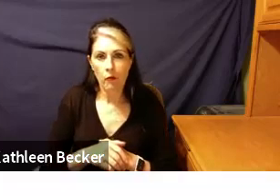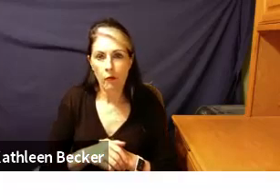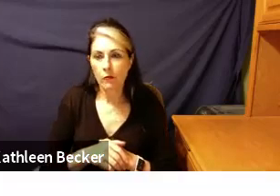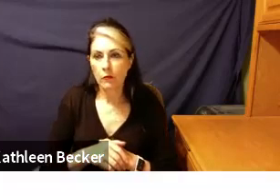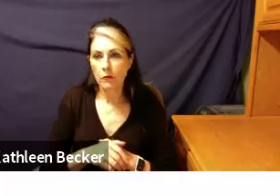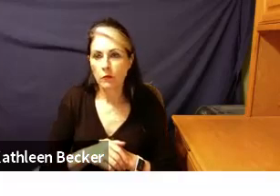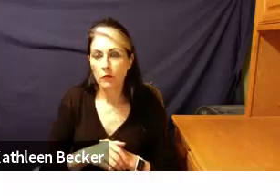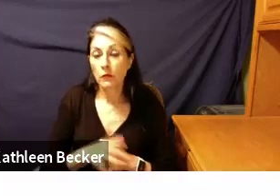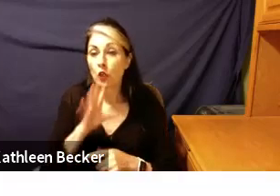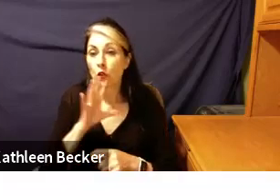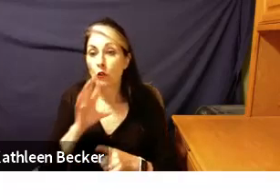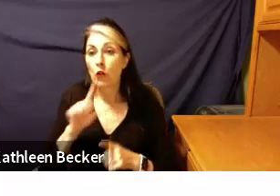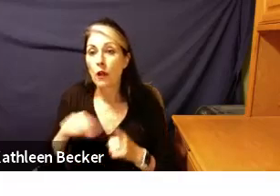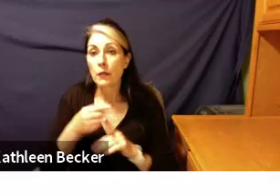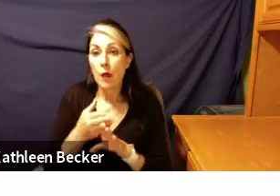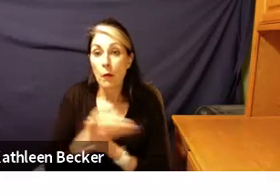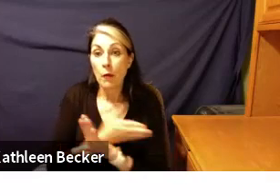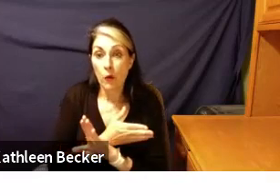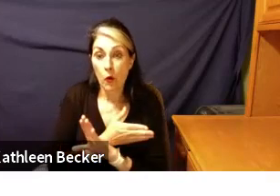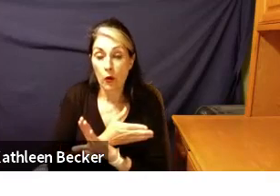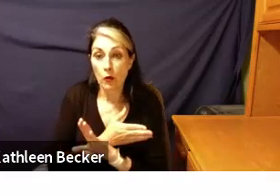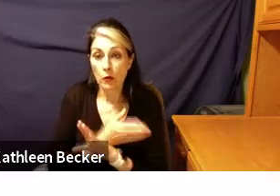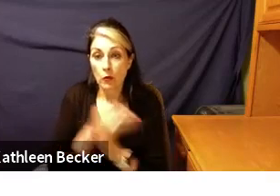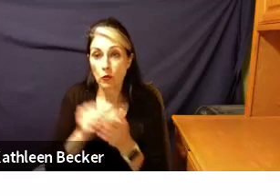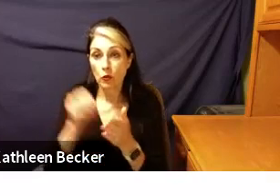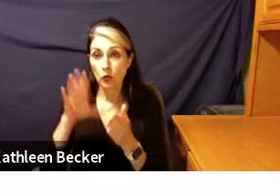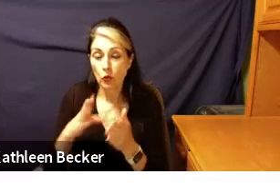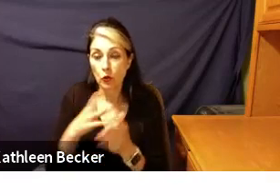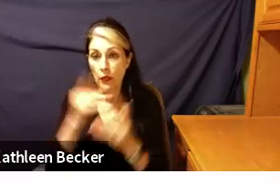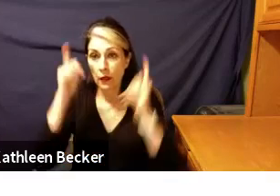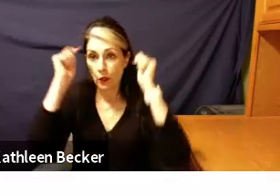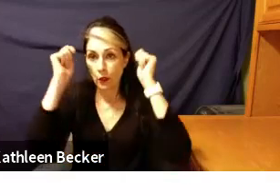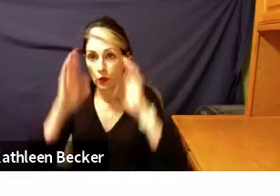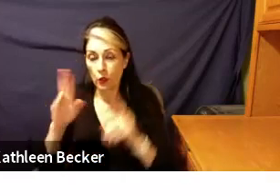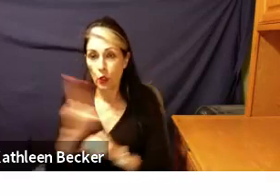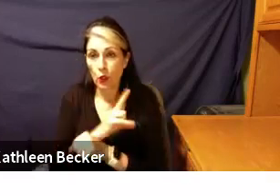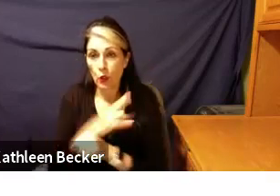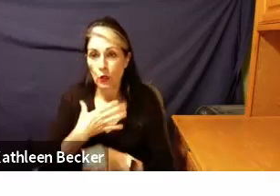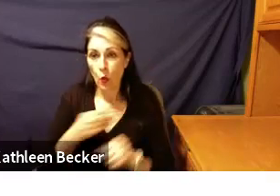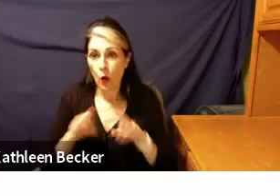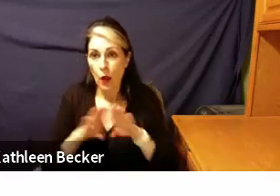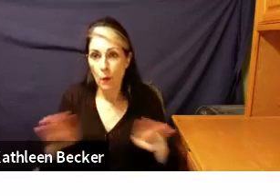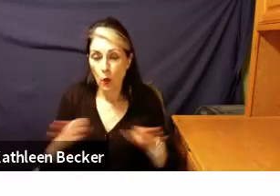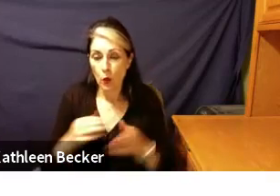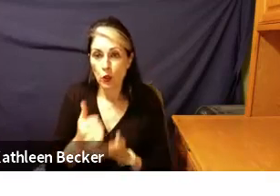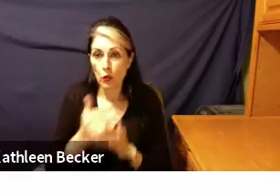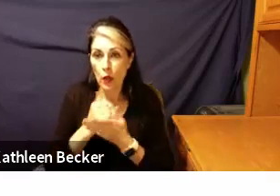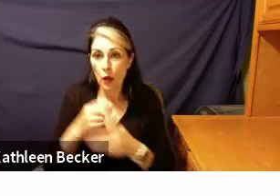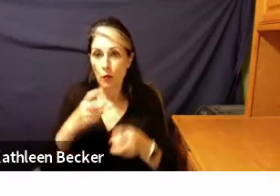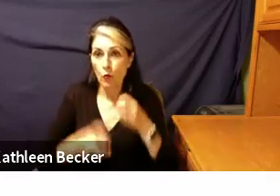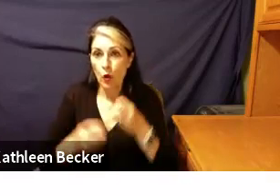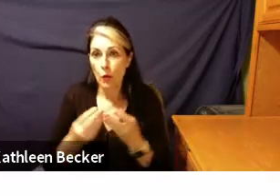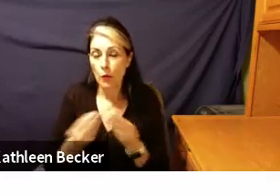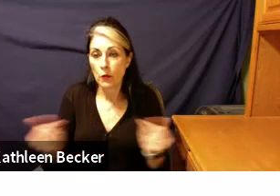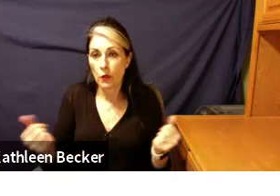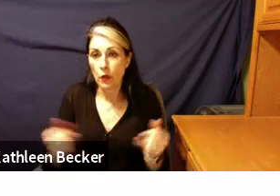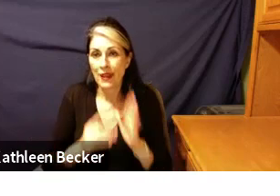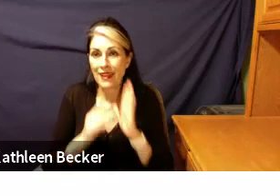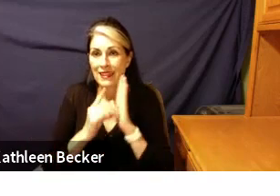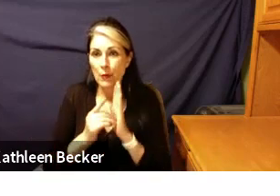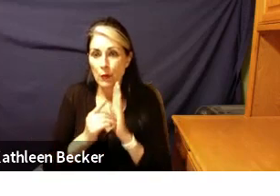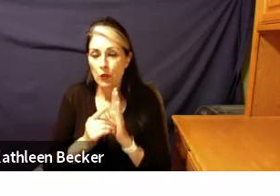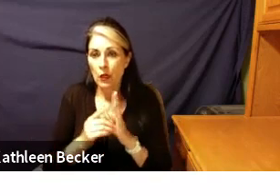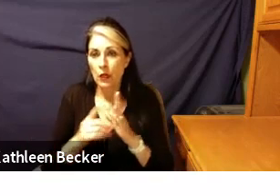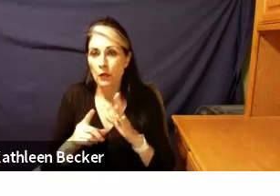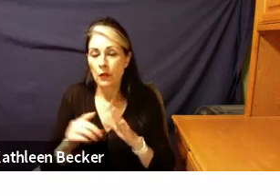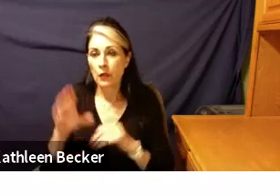As I mentioned earlier, students and tutors can use a whiteboard to help problem solve and demonstrate